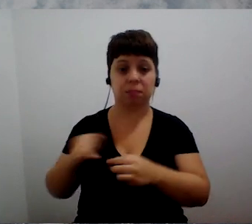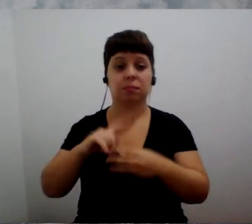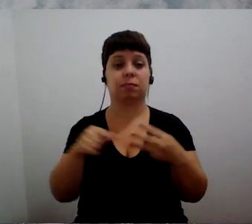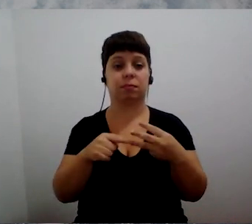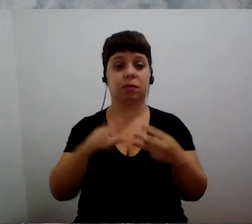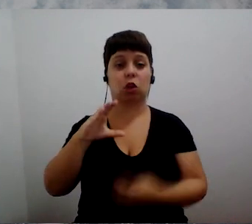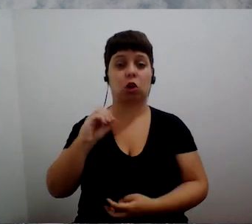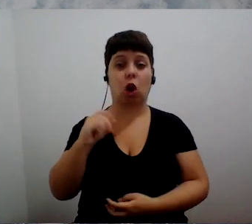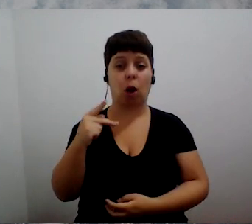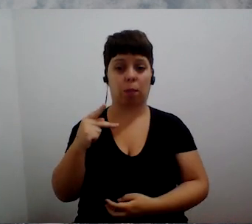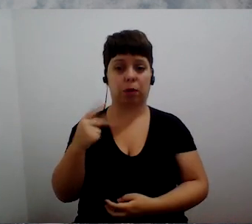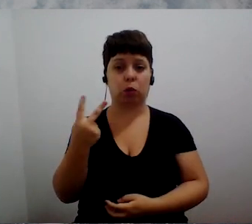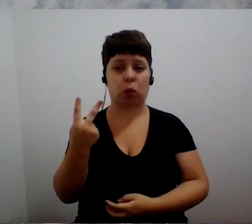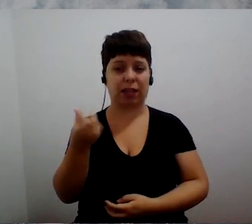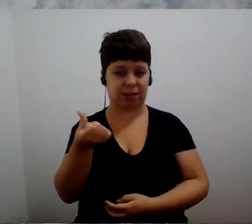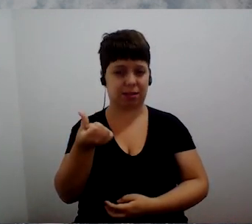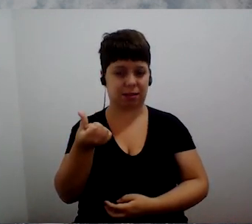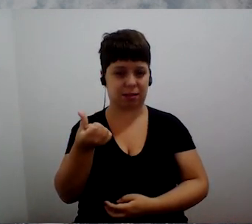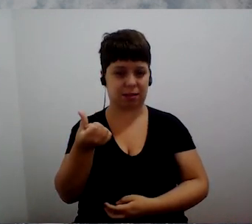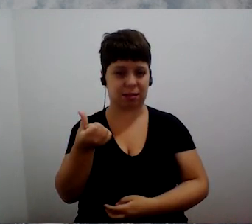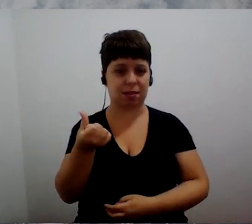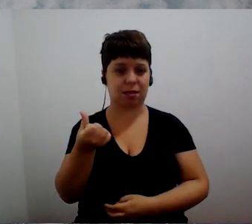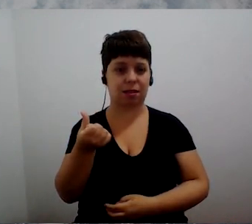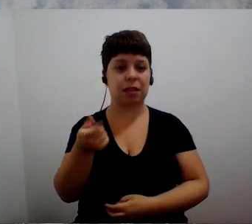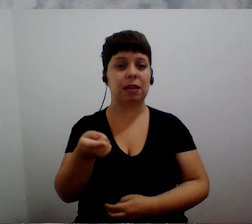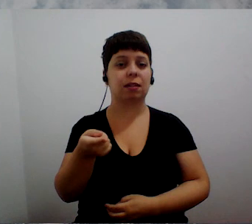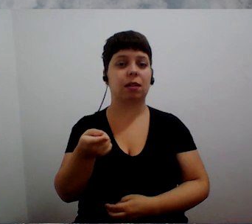the impact of marine litter. And also we